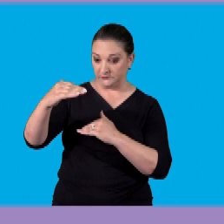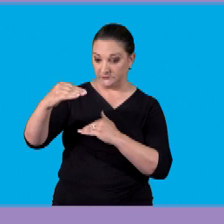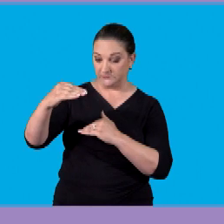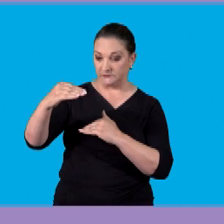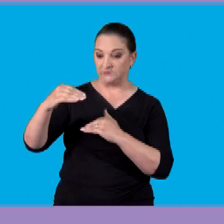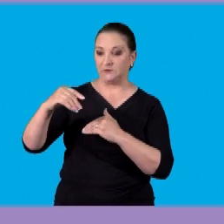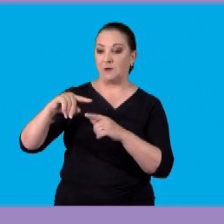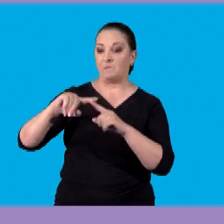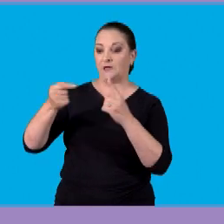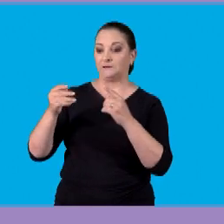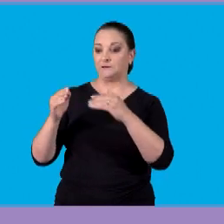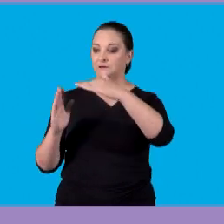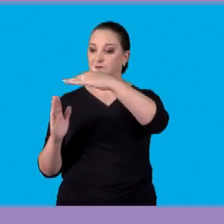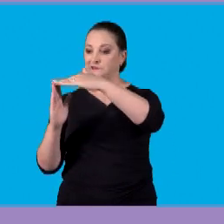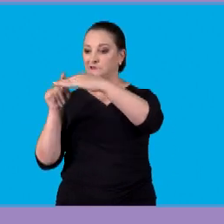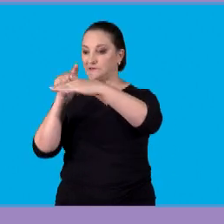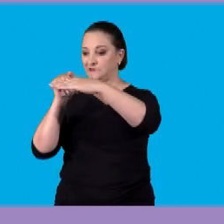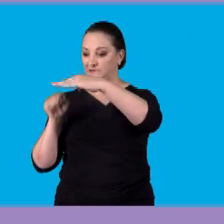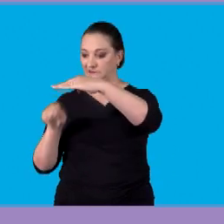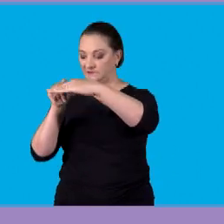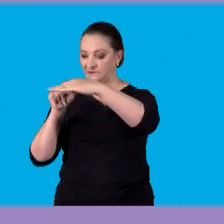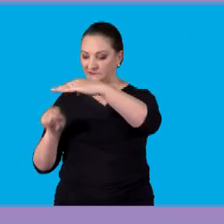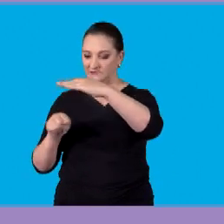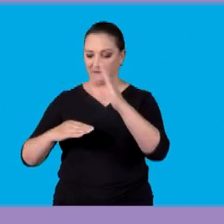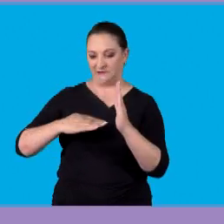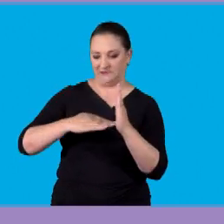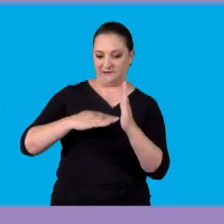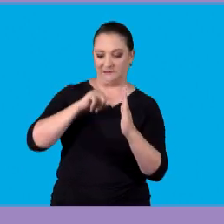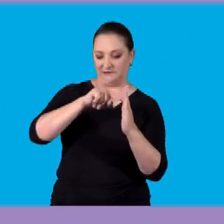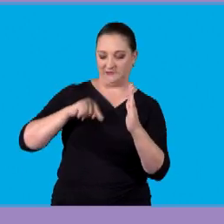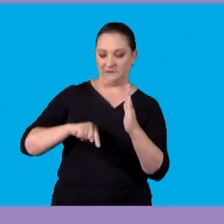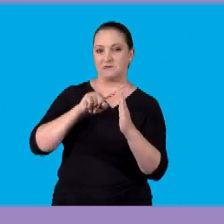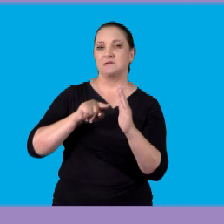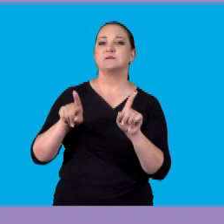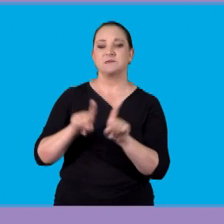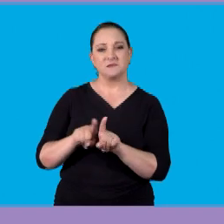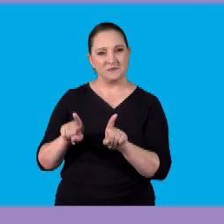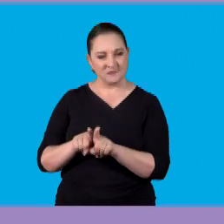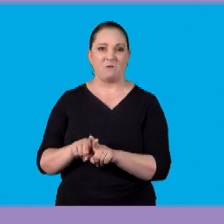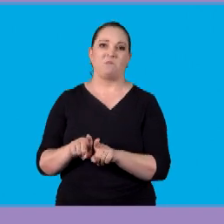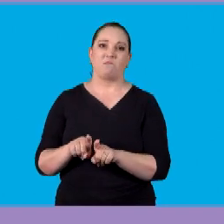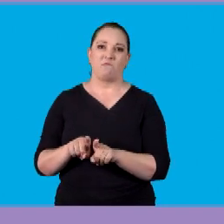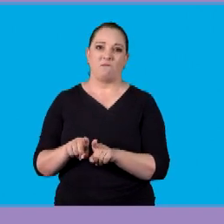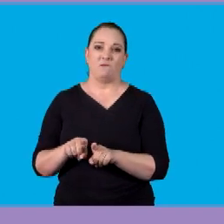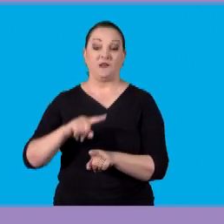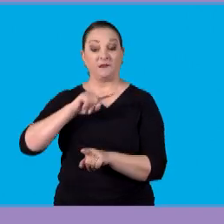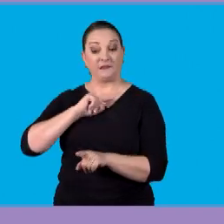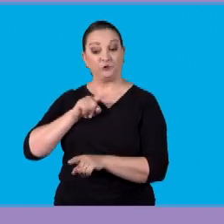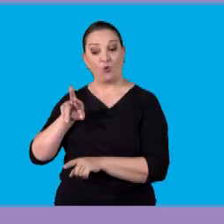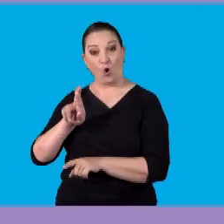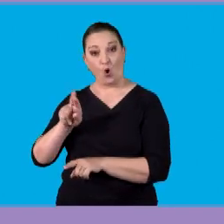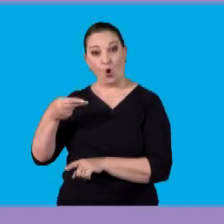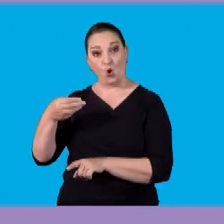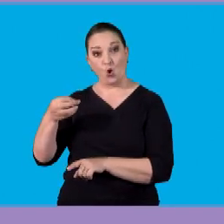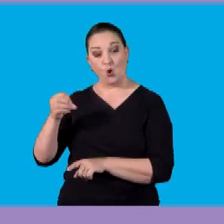equal, but also the adjacent sides are equal as well. So this is what makes a